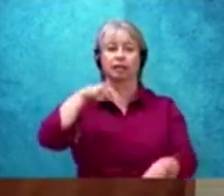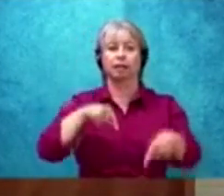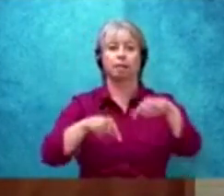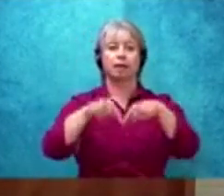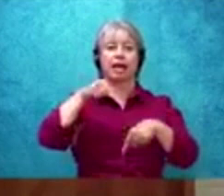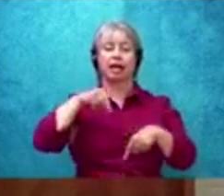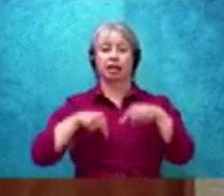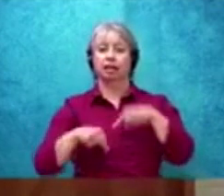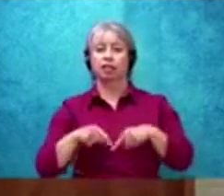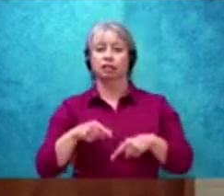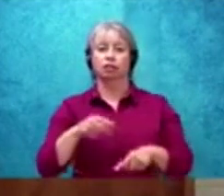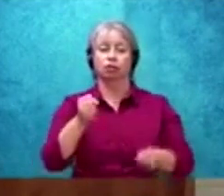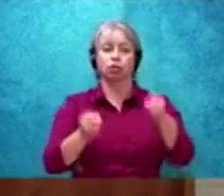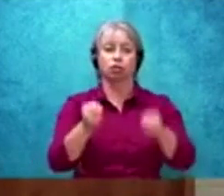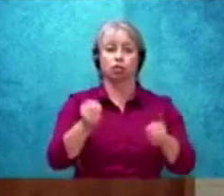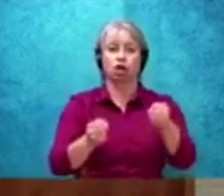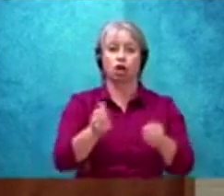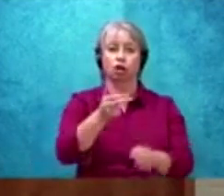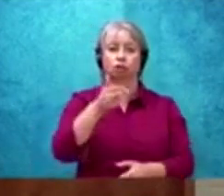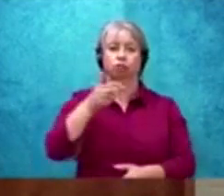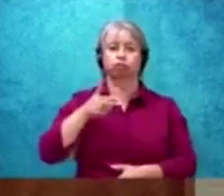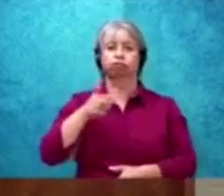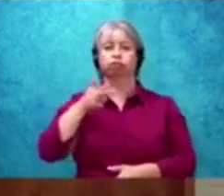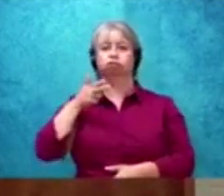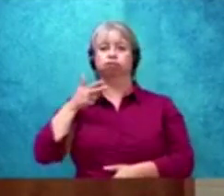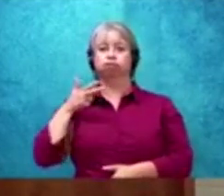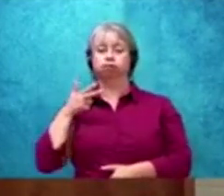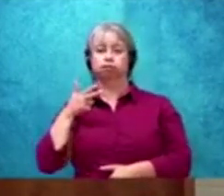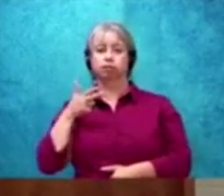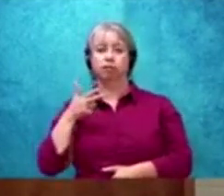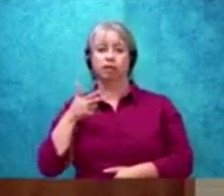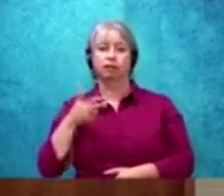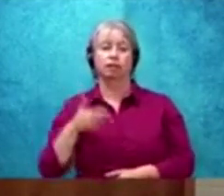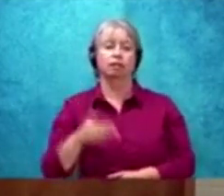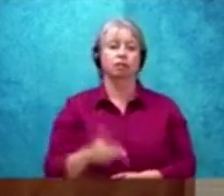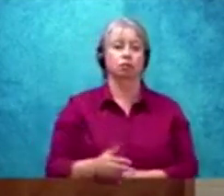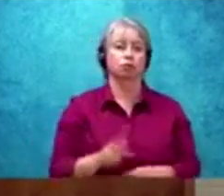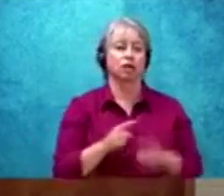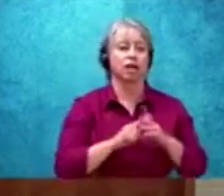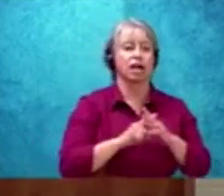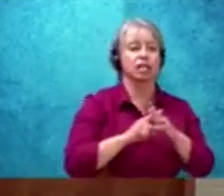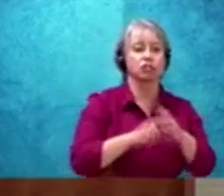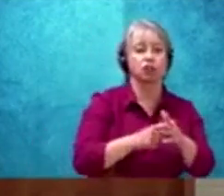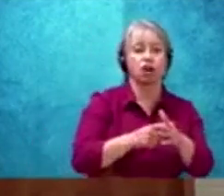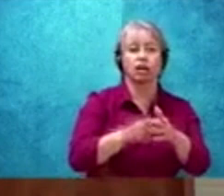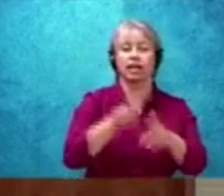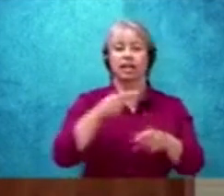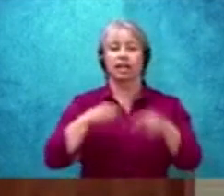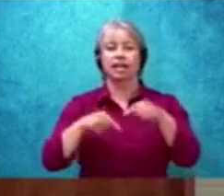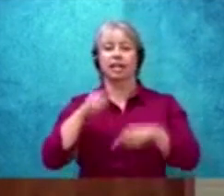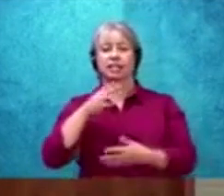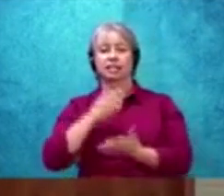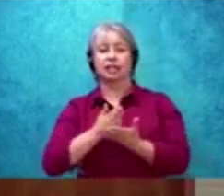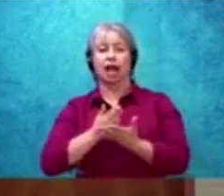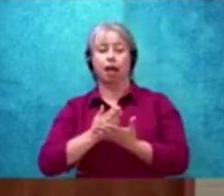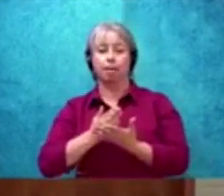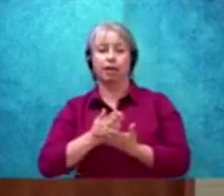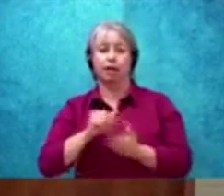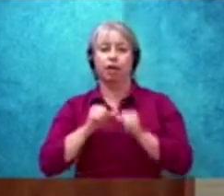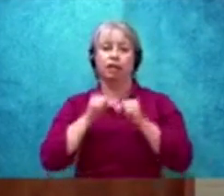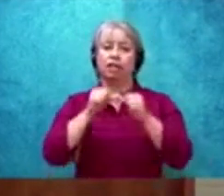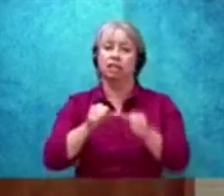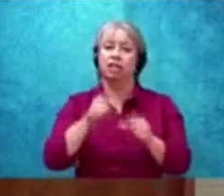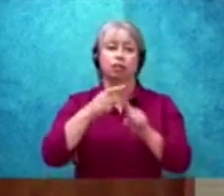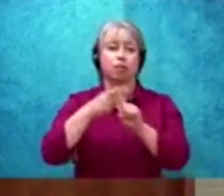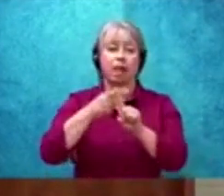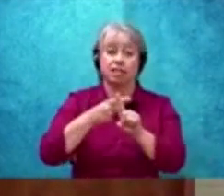reverse, the distance between where I started and where I stop is still a positive measurement.